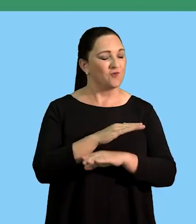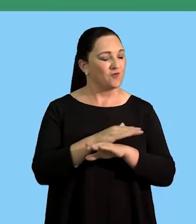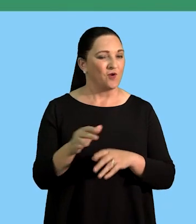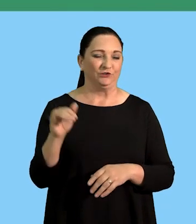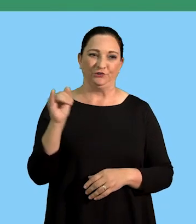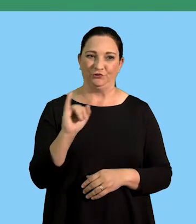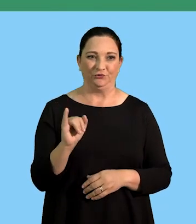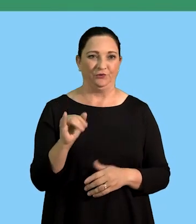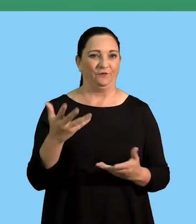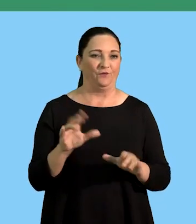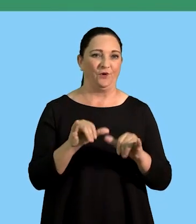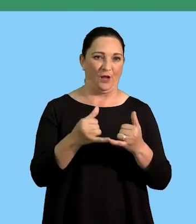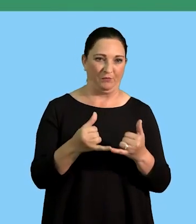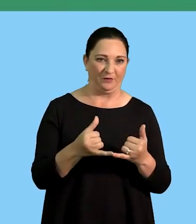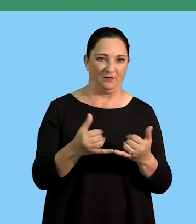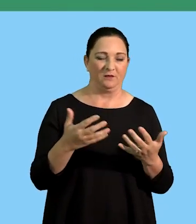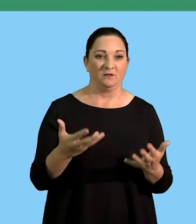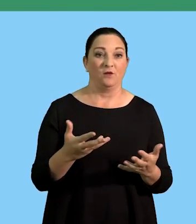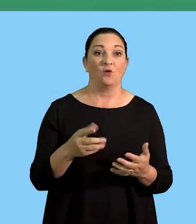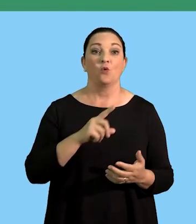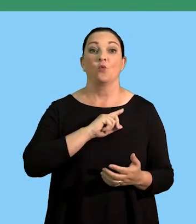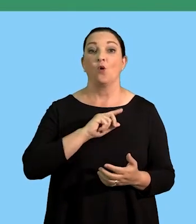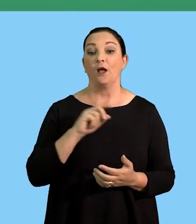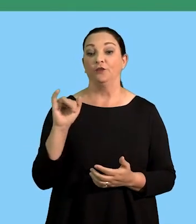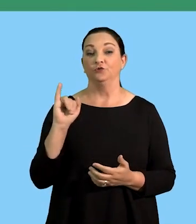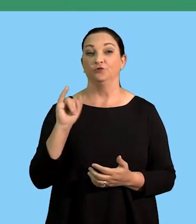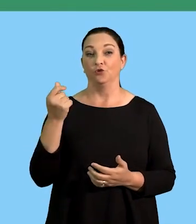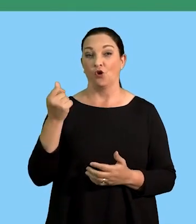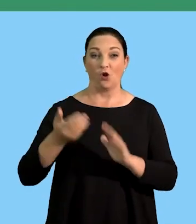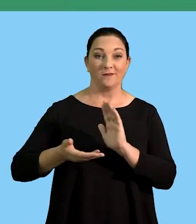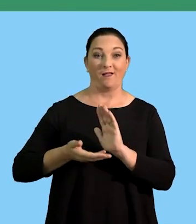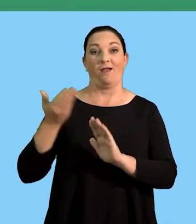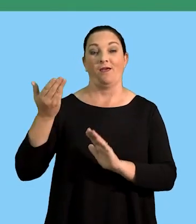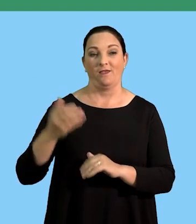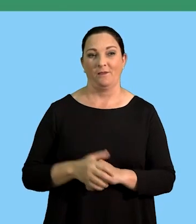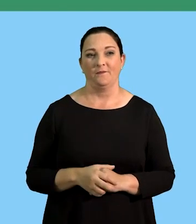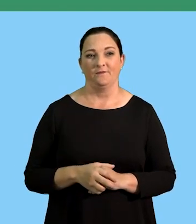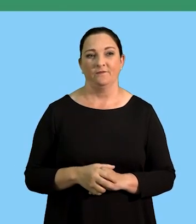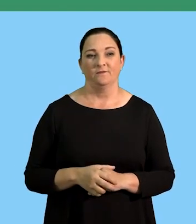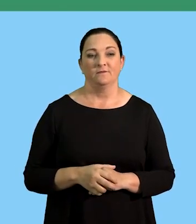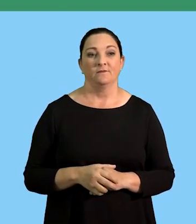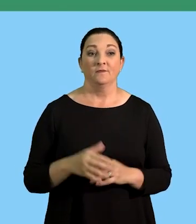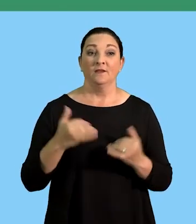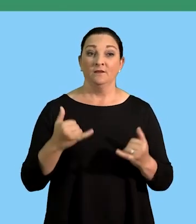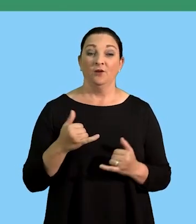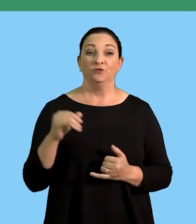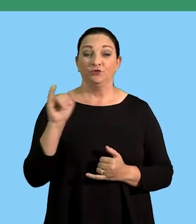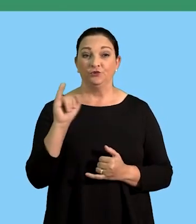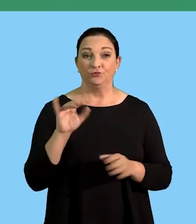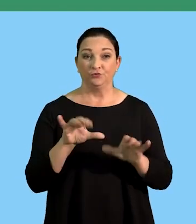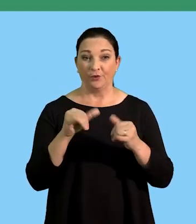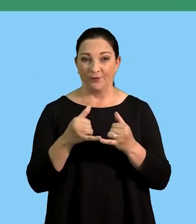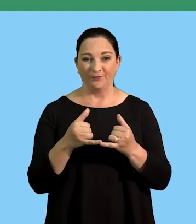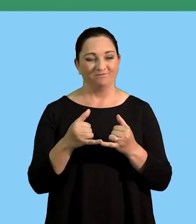are not insured by the insurance companies as the insurance costs are too high. And then another aspect about it is